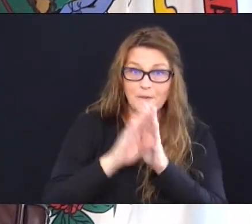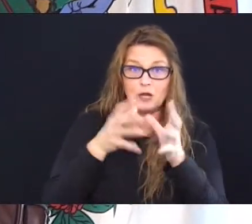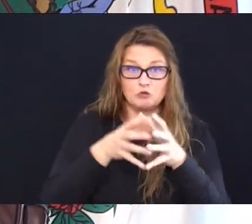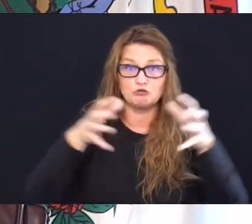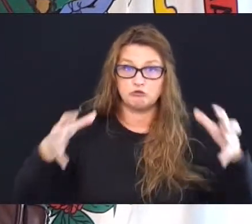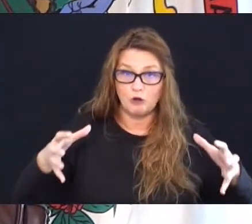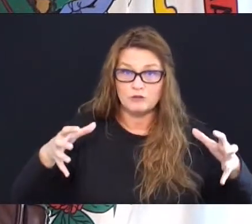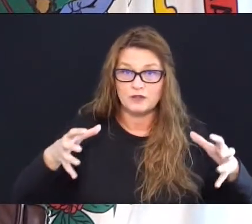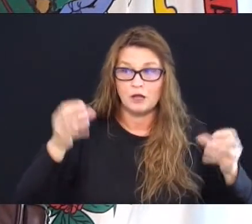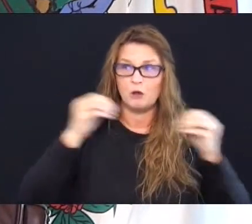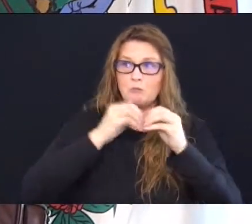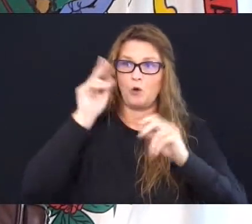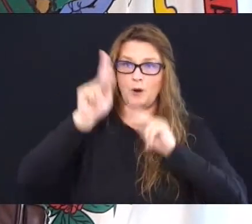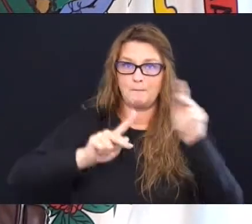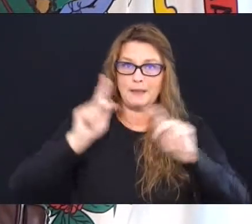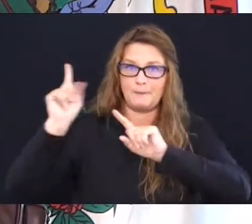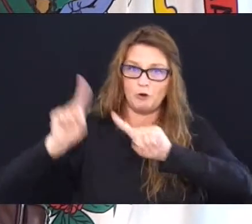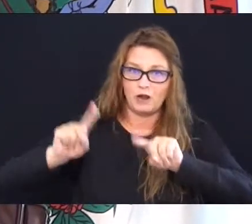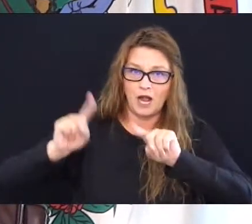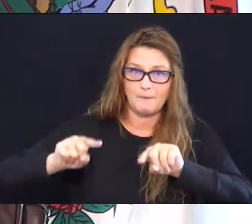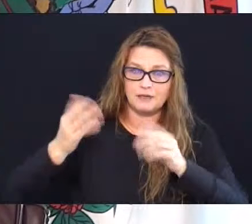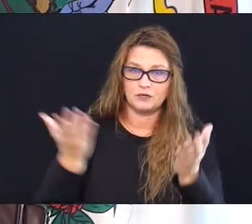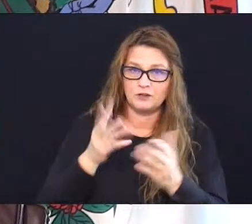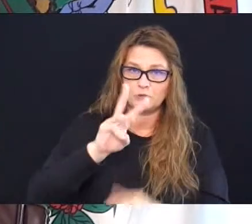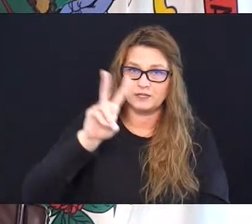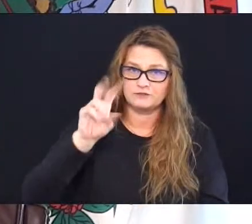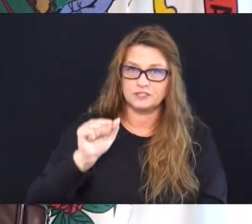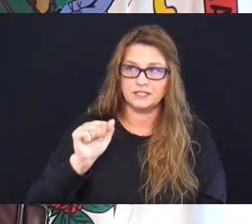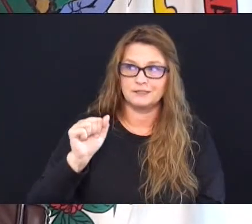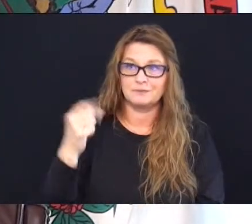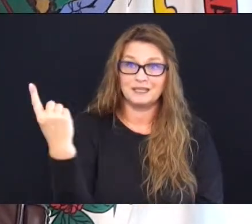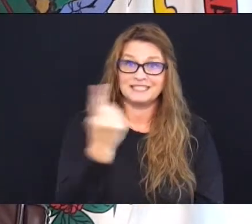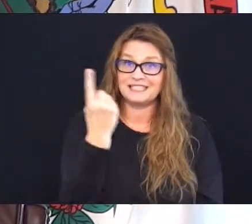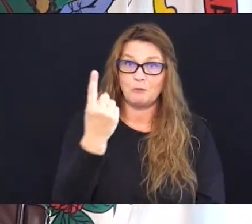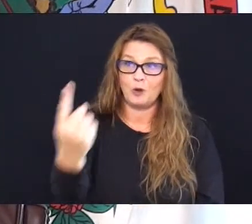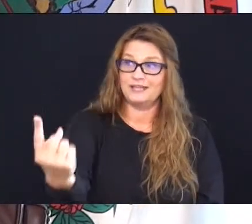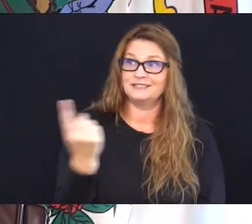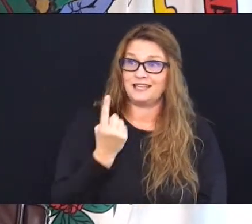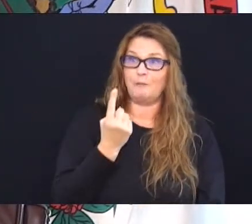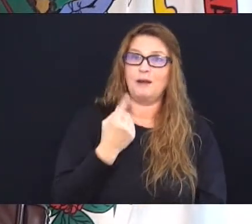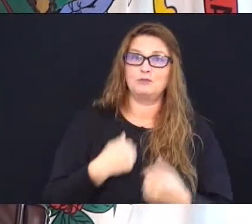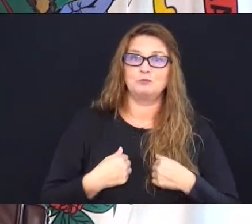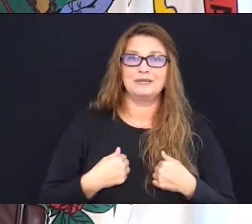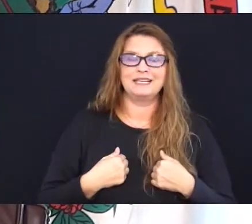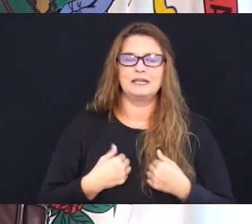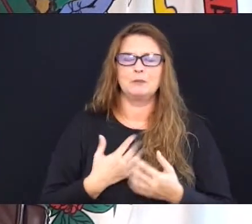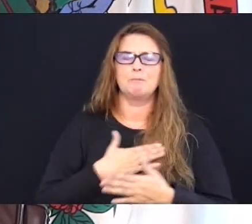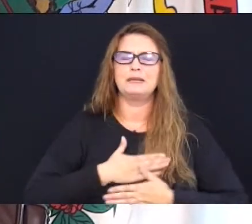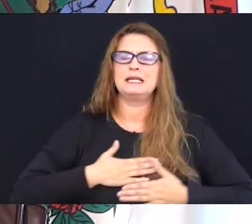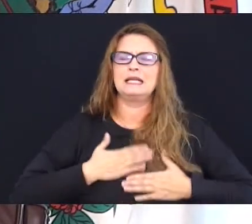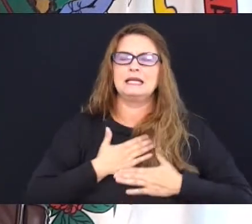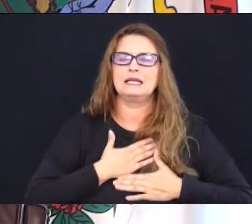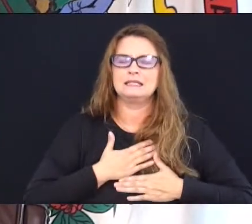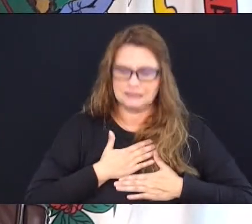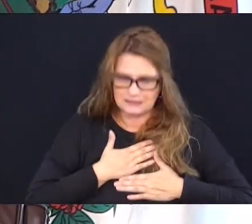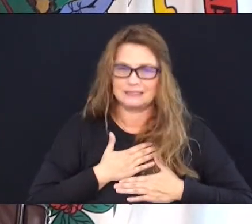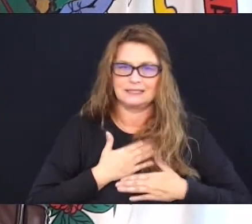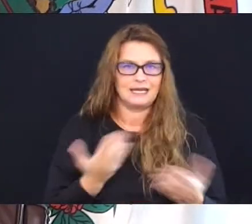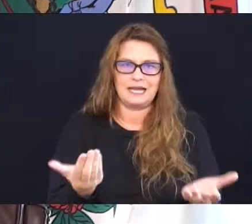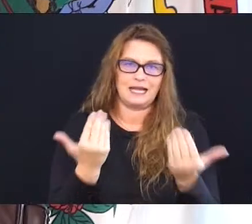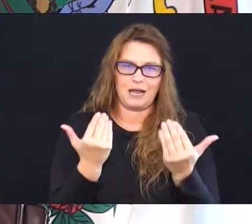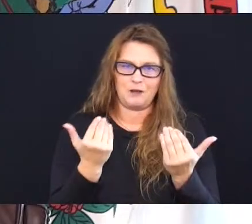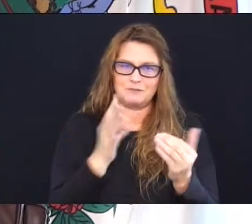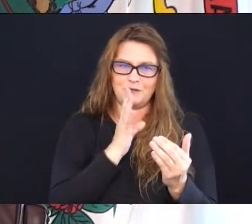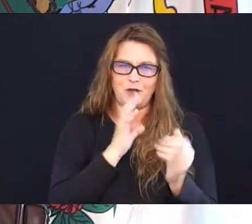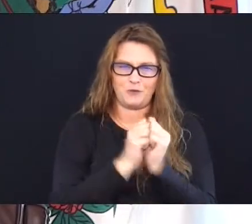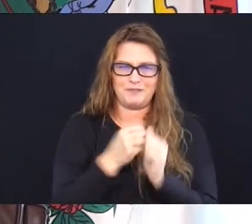more people coming to West Virginia, but somebody's got to come and talk to me. I mean, I beg them to come and talk to me. And absolutely,